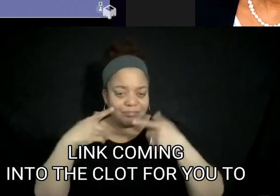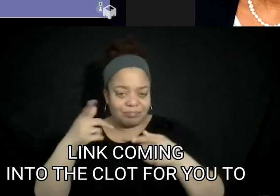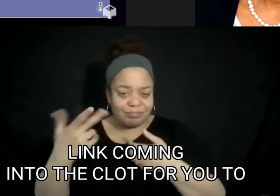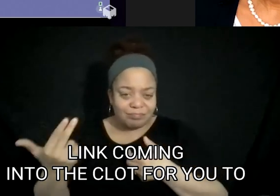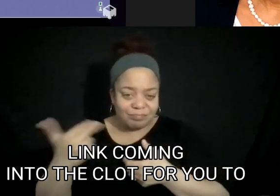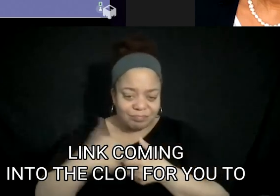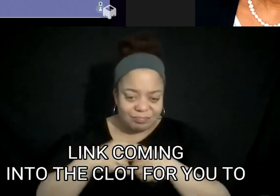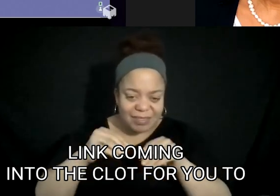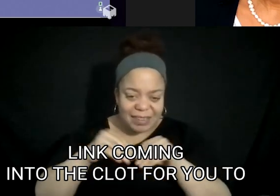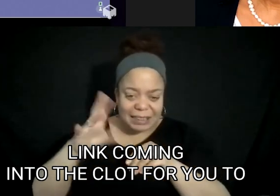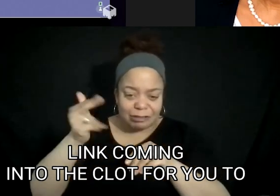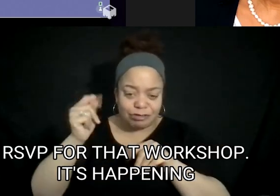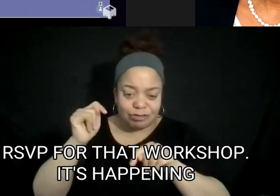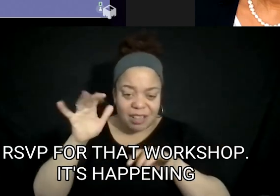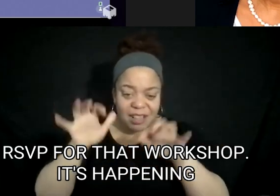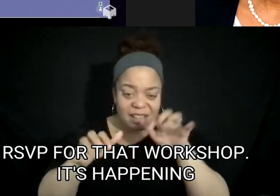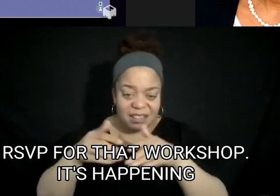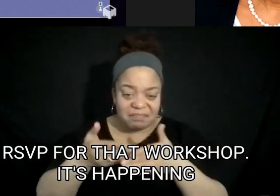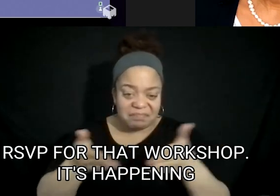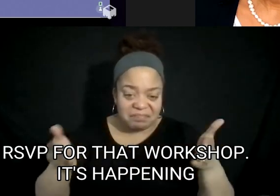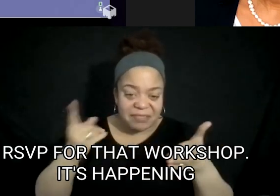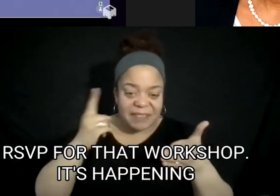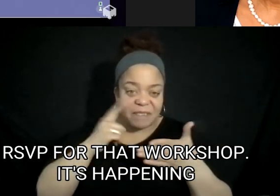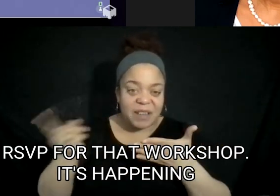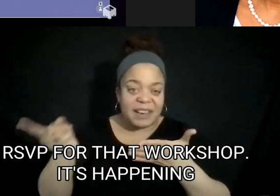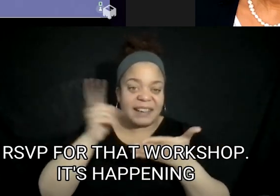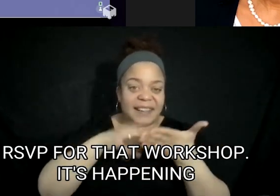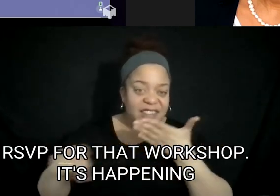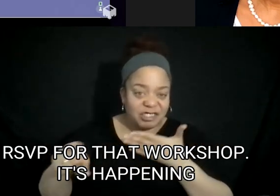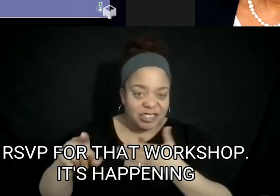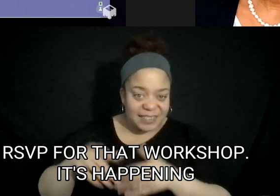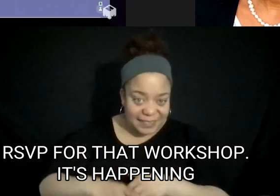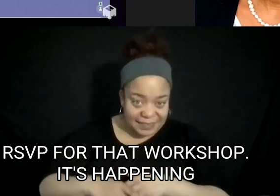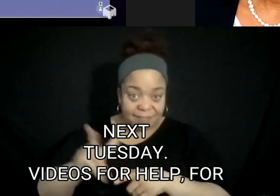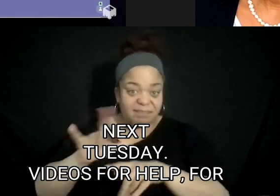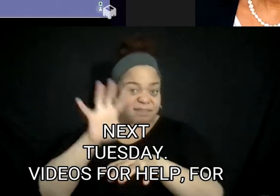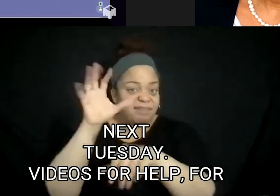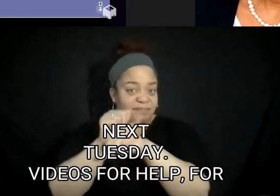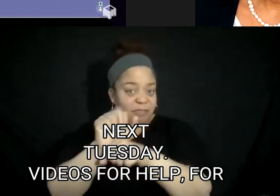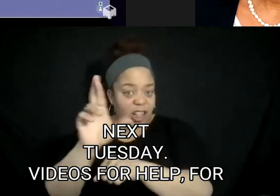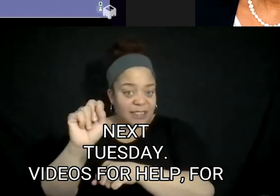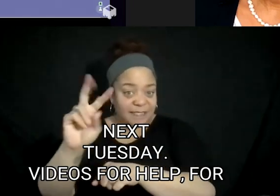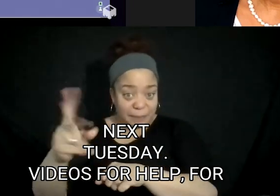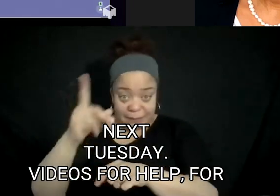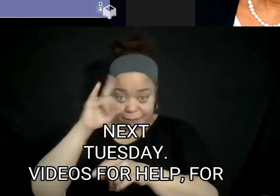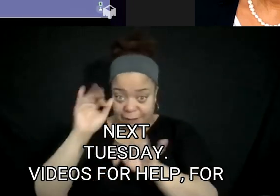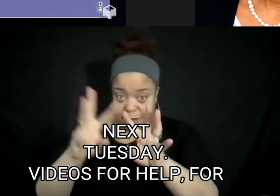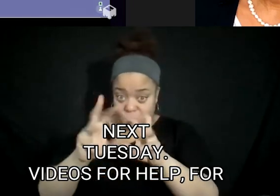And breakout room discussions, absolutely. And I think we can probably incorporate that in some of these upcoming workshops.